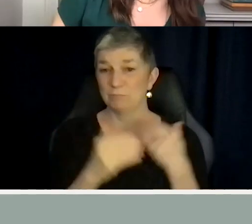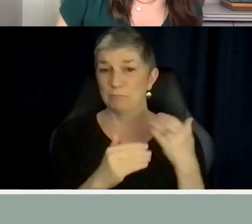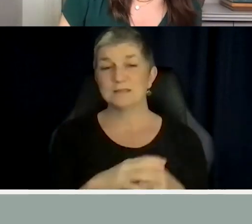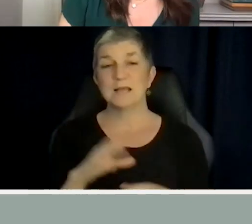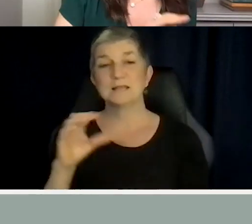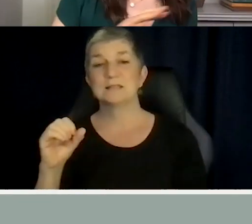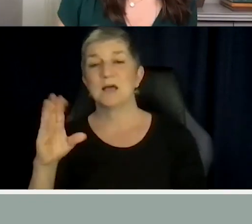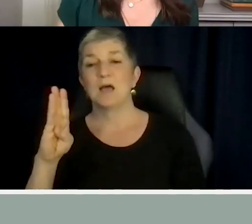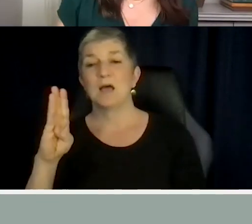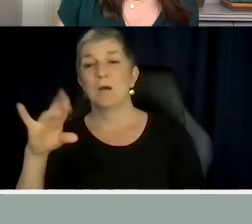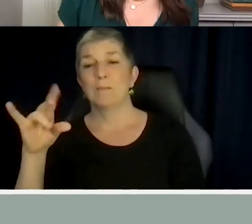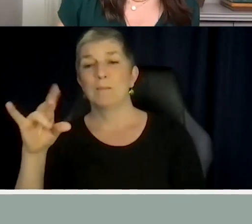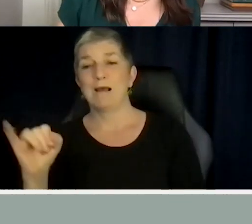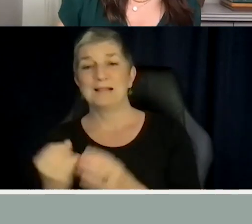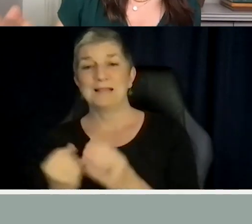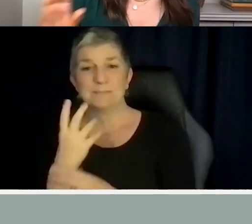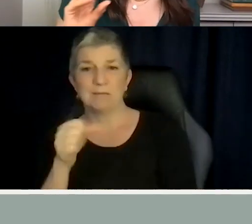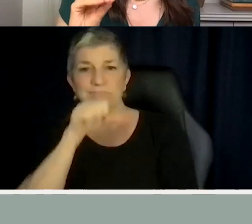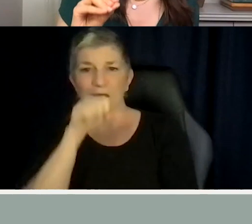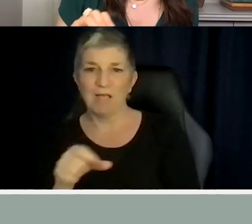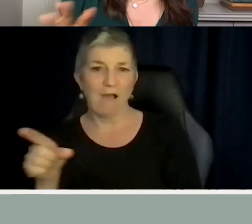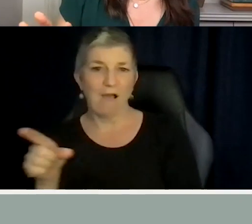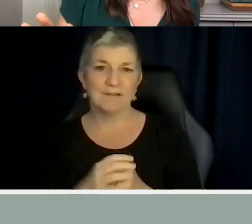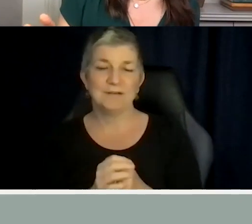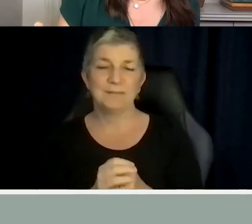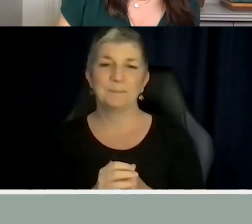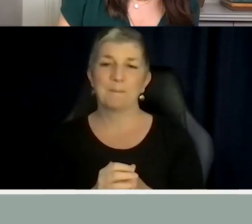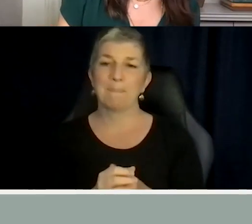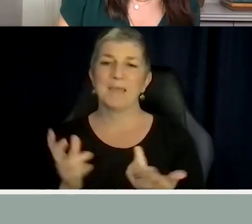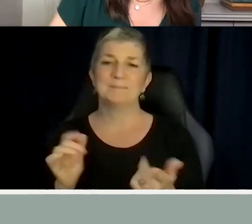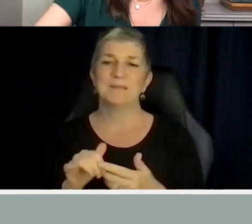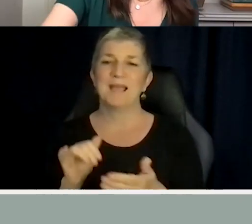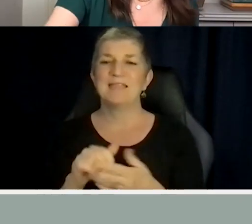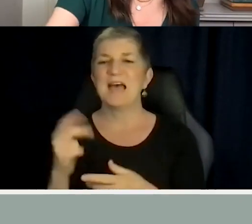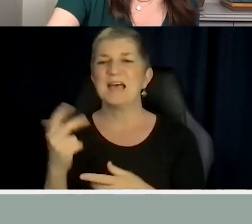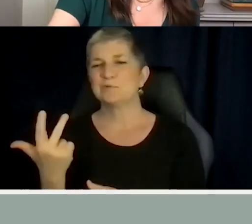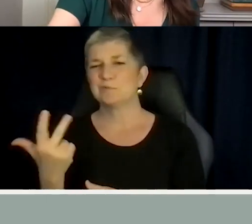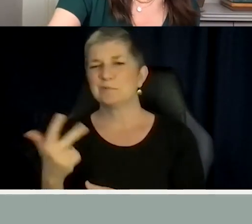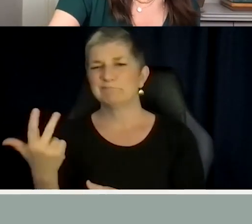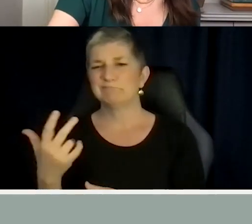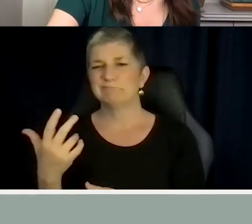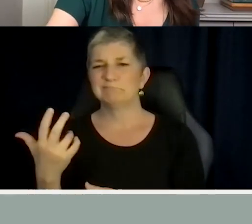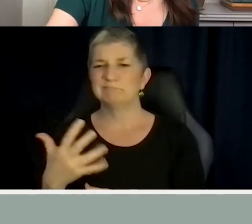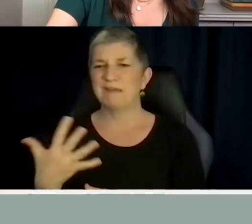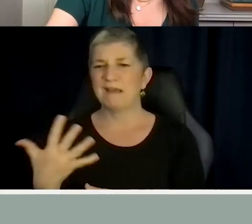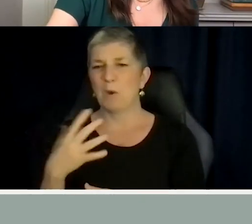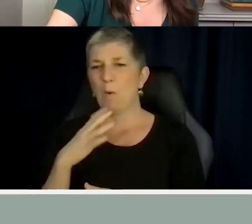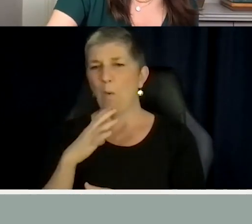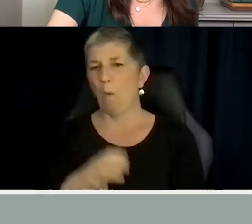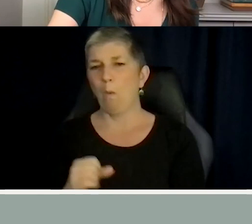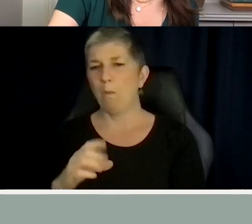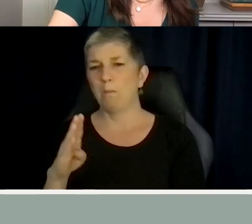Broccoli sprouts, love broccoli sprouts. It's basically 3 to 5 day old broccoli. You can see it right here. And